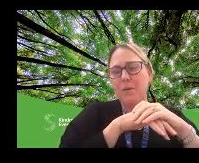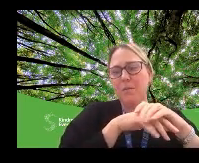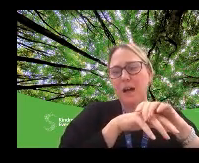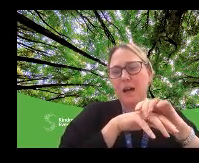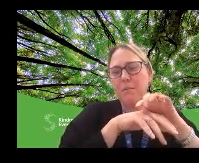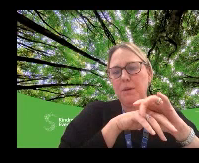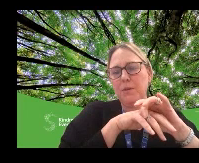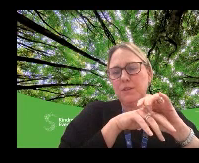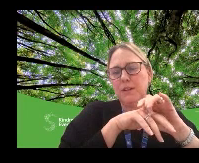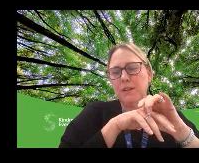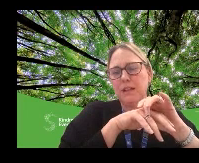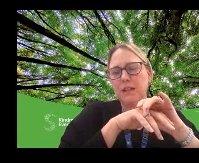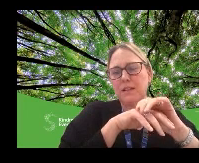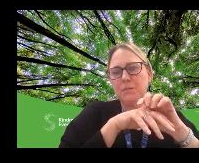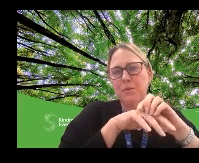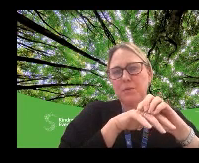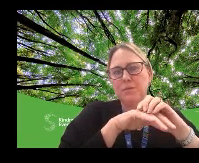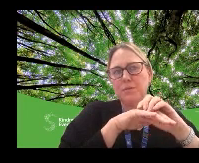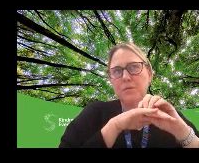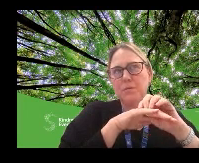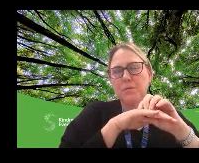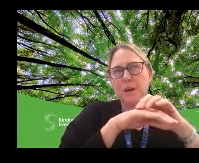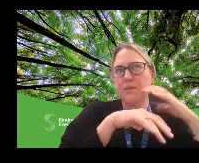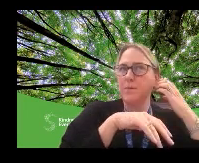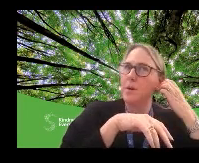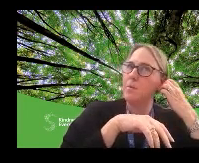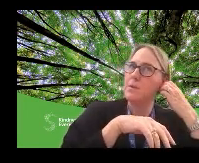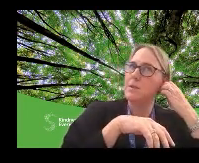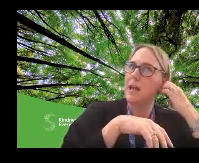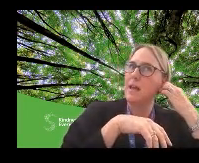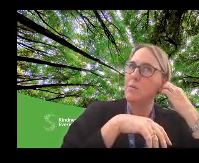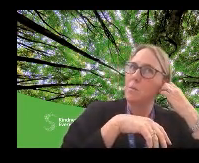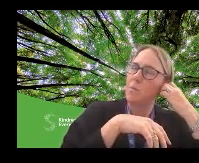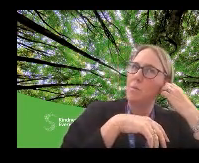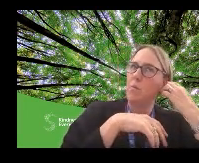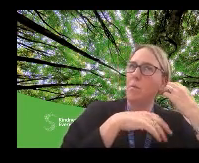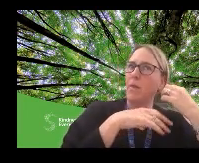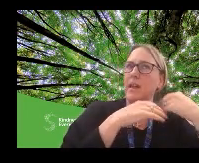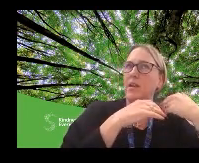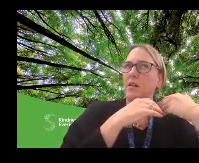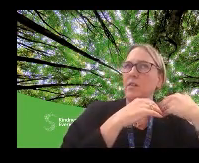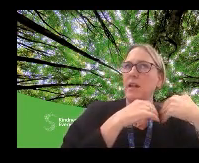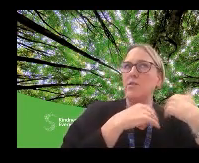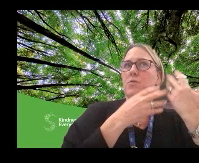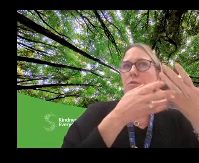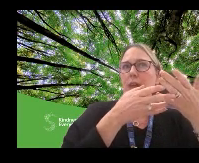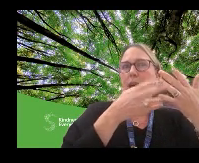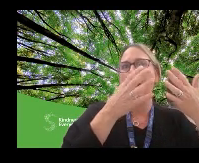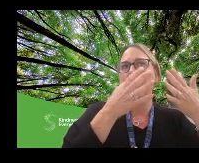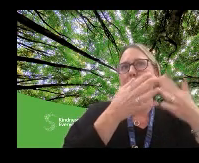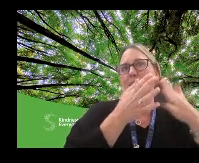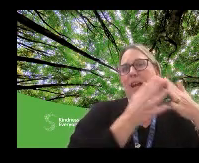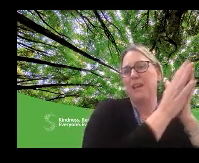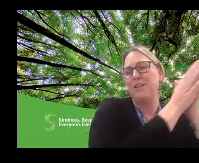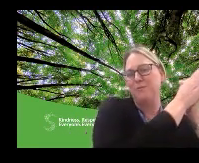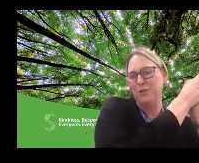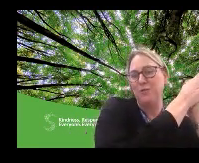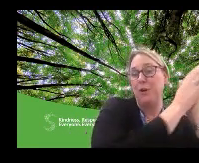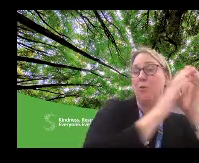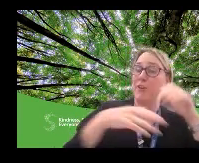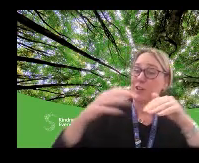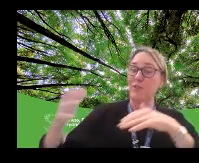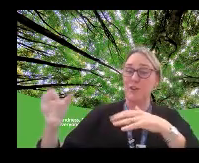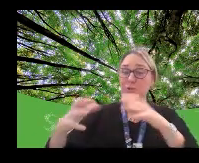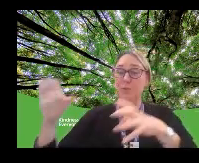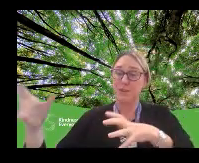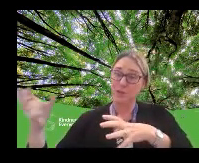that, but also it's important for parents to be able to say, well, they do that, and this is how we get them